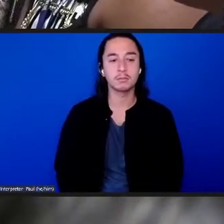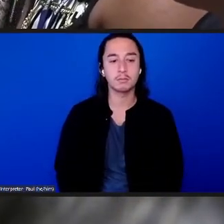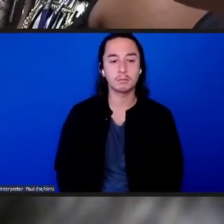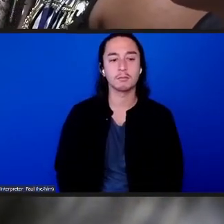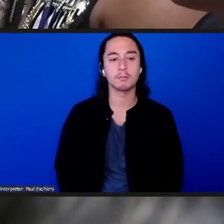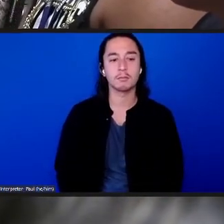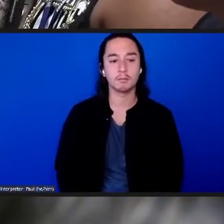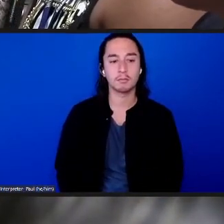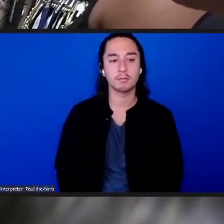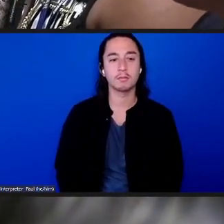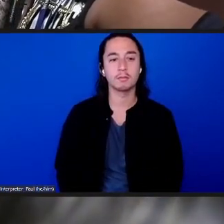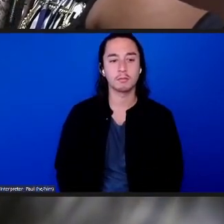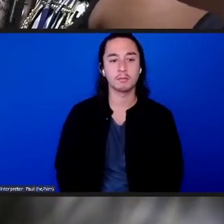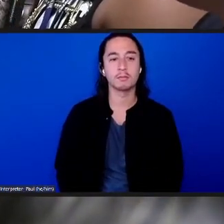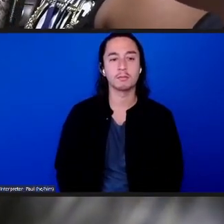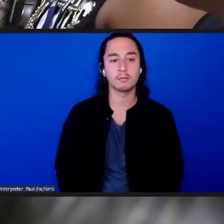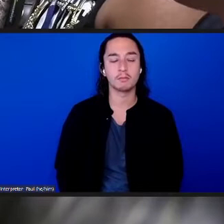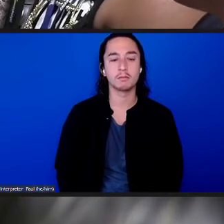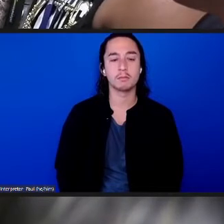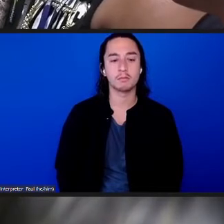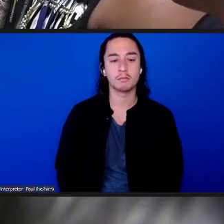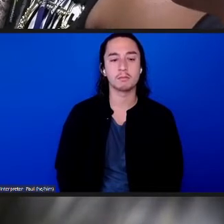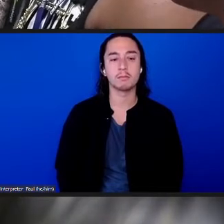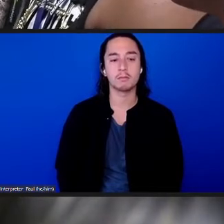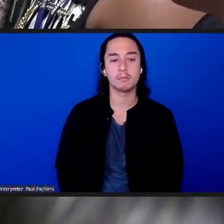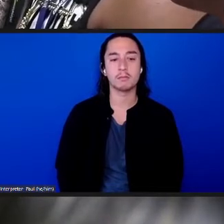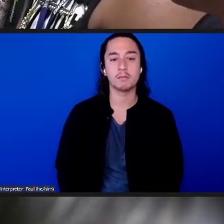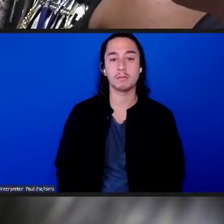lot of us here today, and the reason we are here